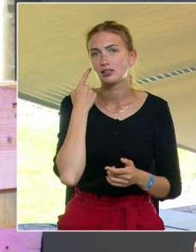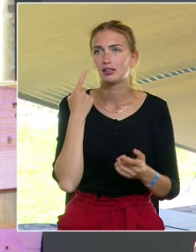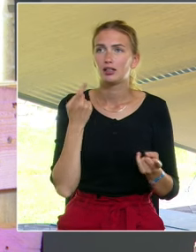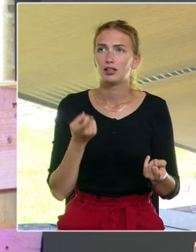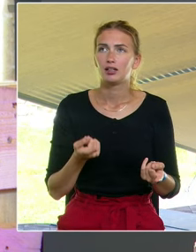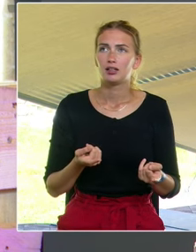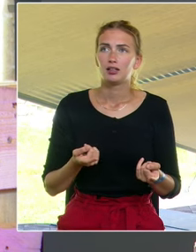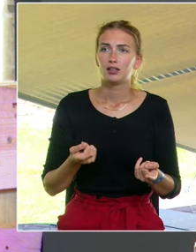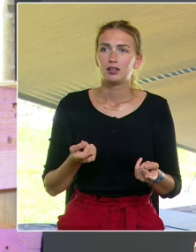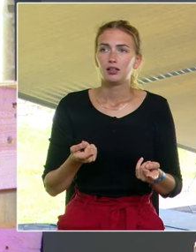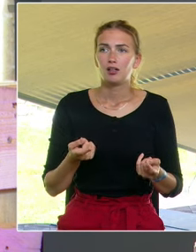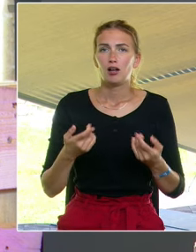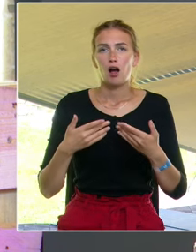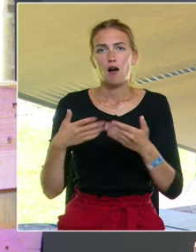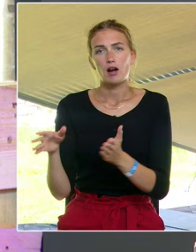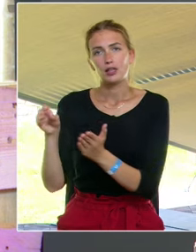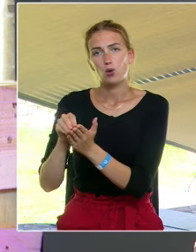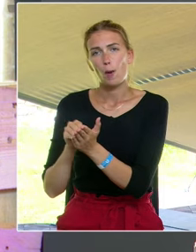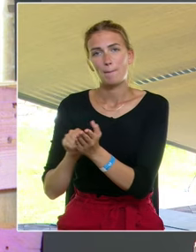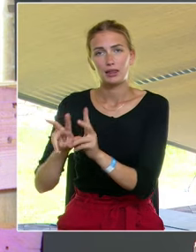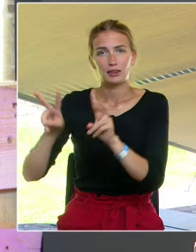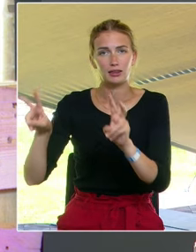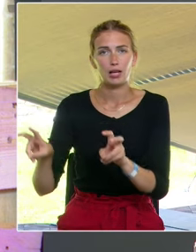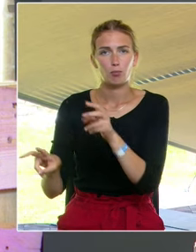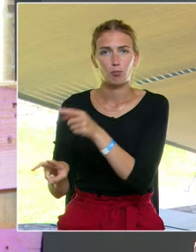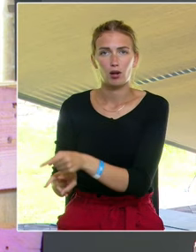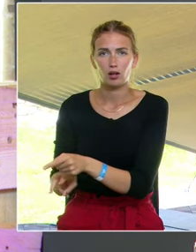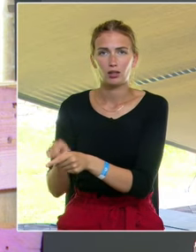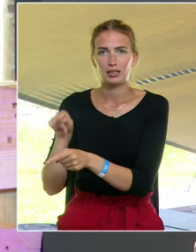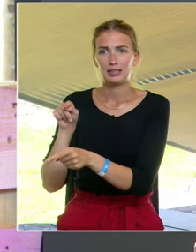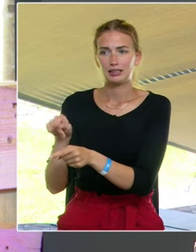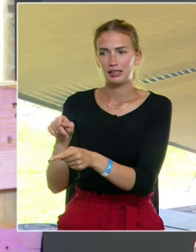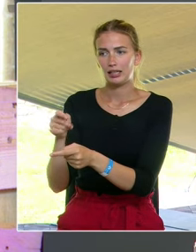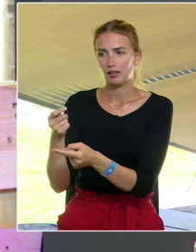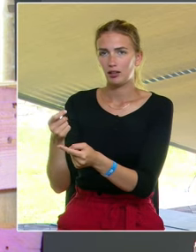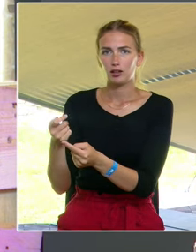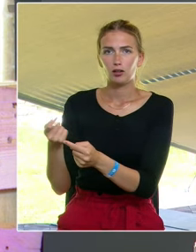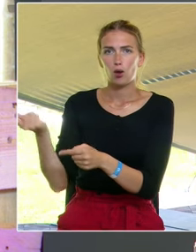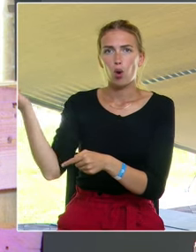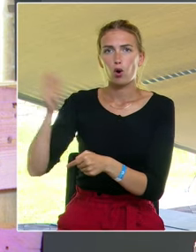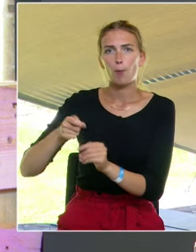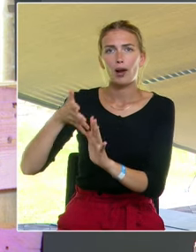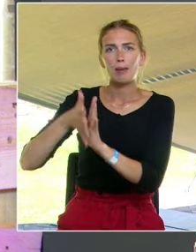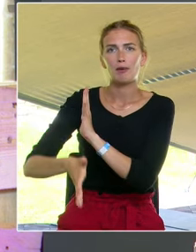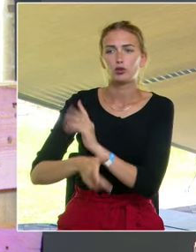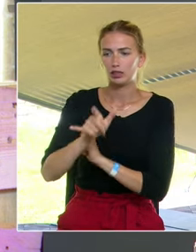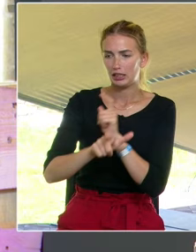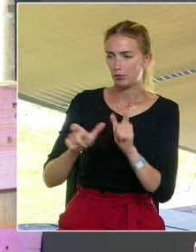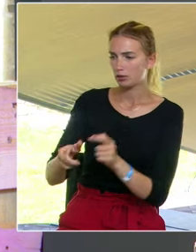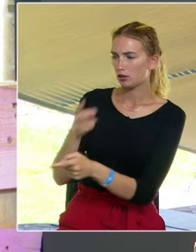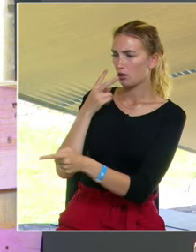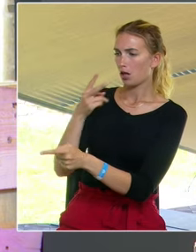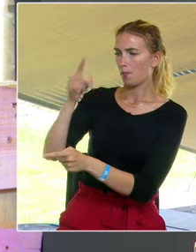aim of open data obviously is just great, increase the transparency in the society, and eventually in this way facilitate